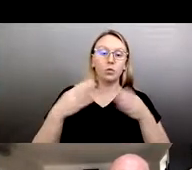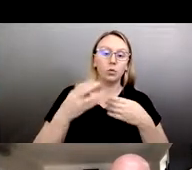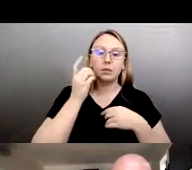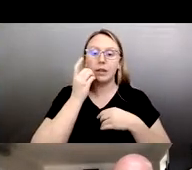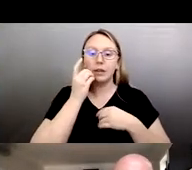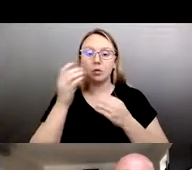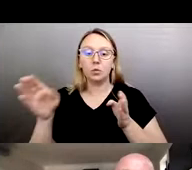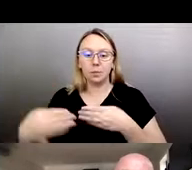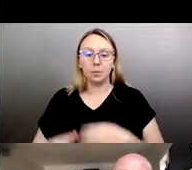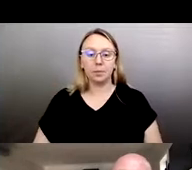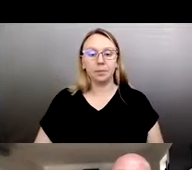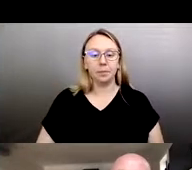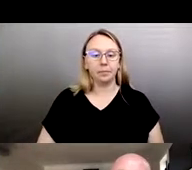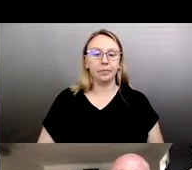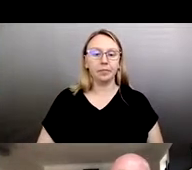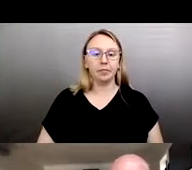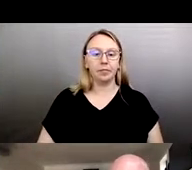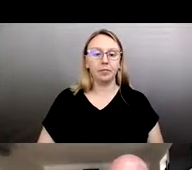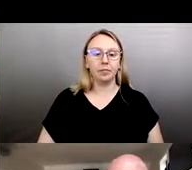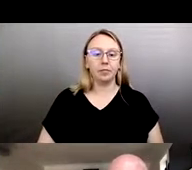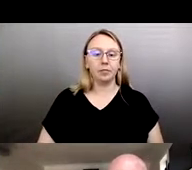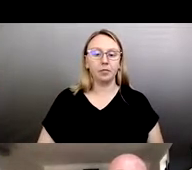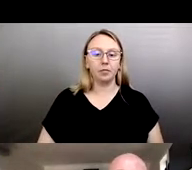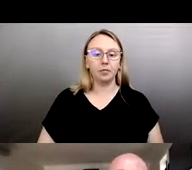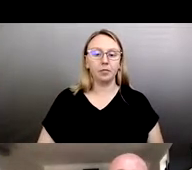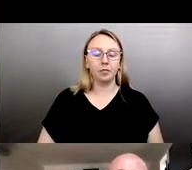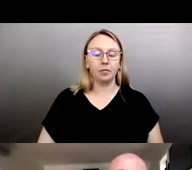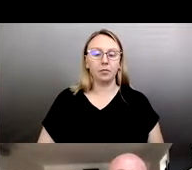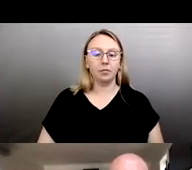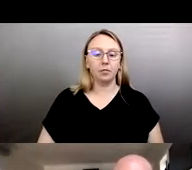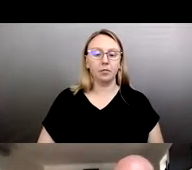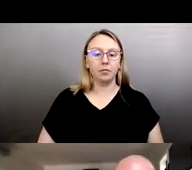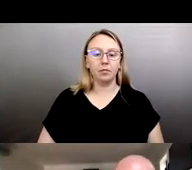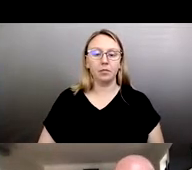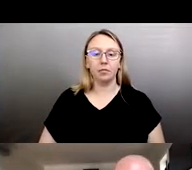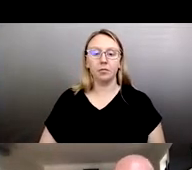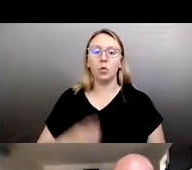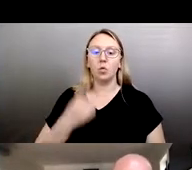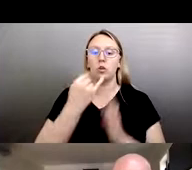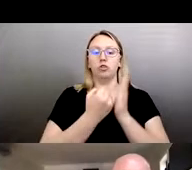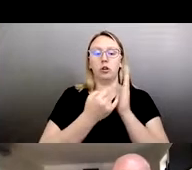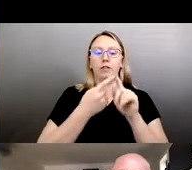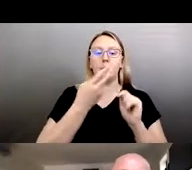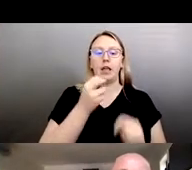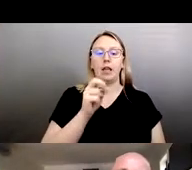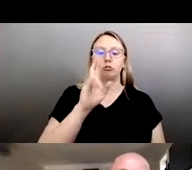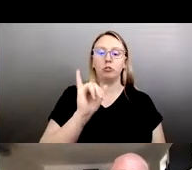It's a great Carl Worsam sculpture in the middle. We have one drawing by Henry Darger hanging from the